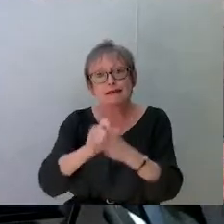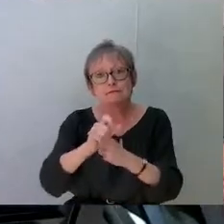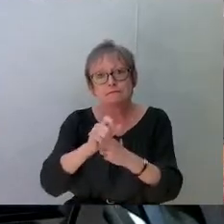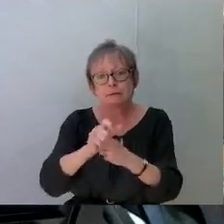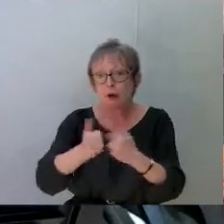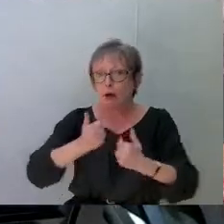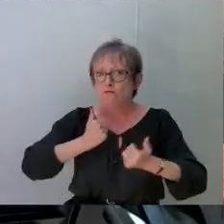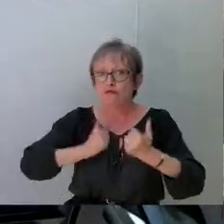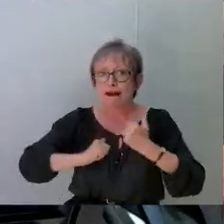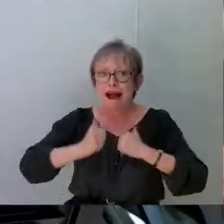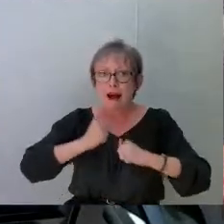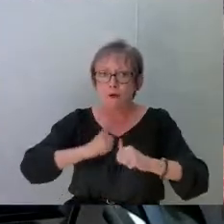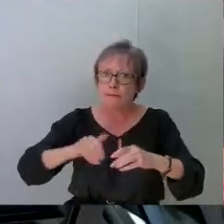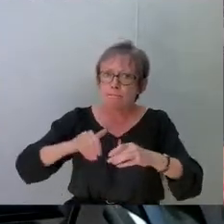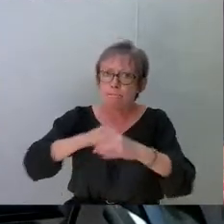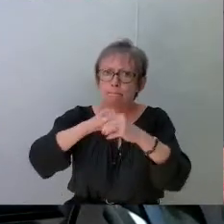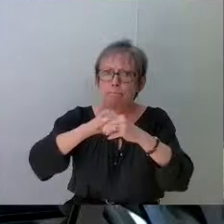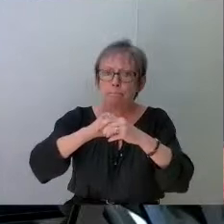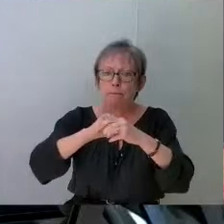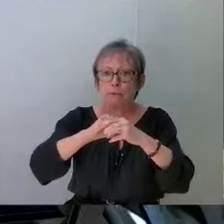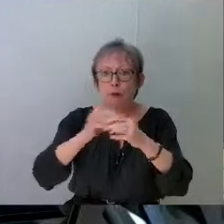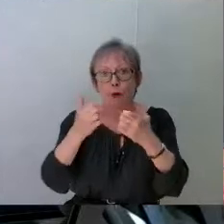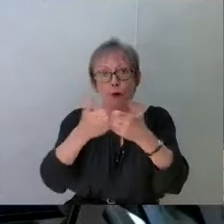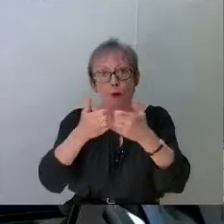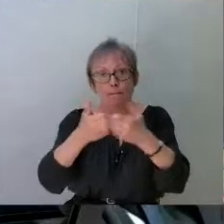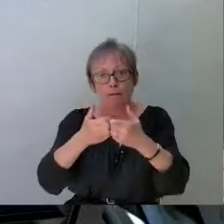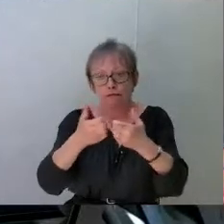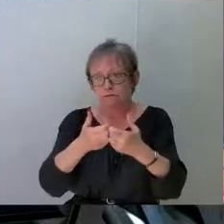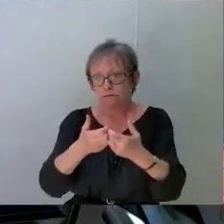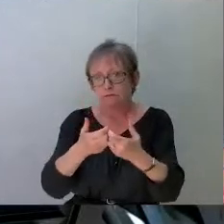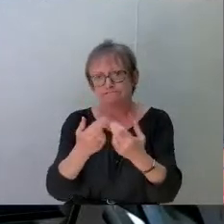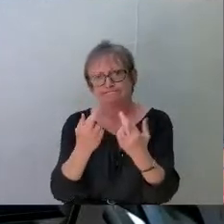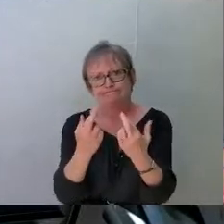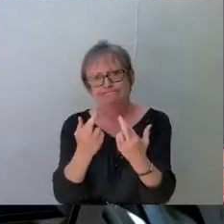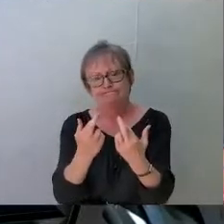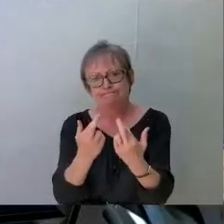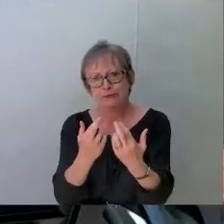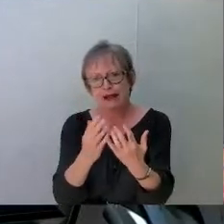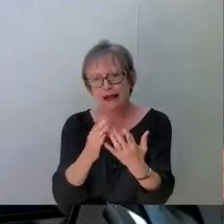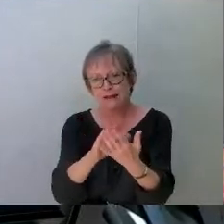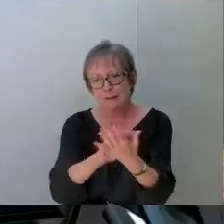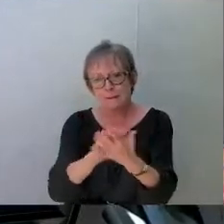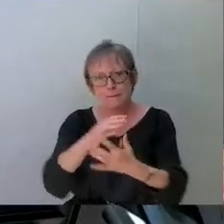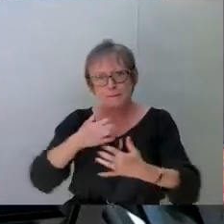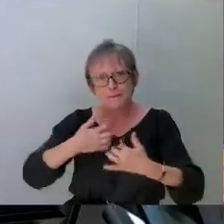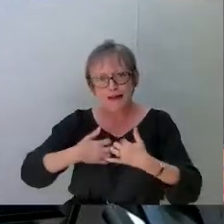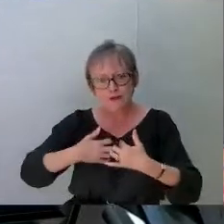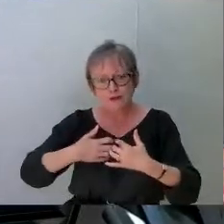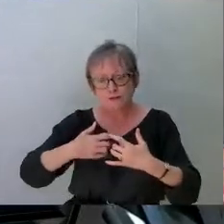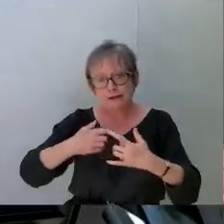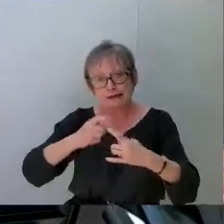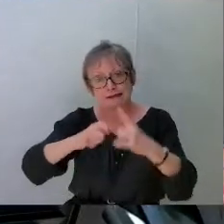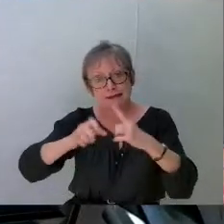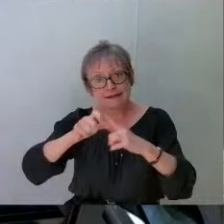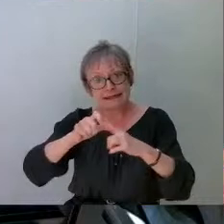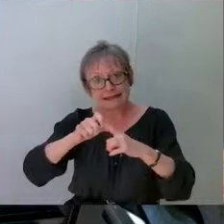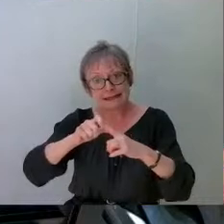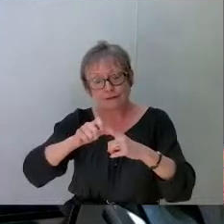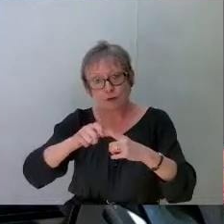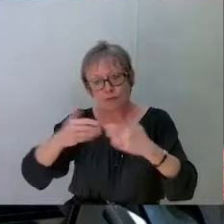pride in that membership. I hope you take pride in your university and share passion for it and for our city in the years